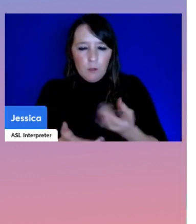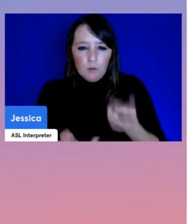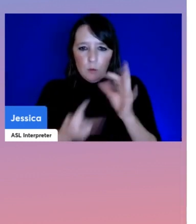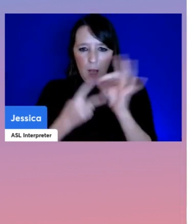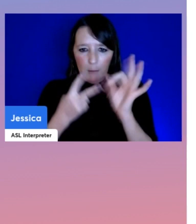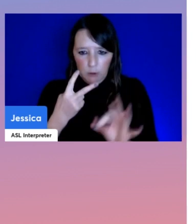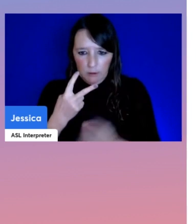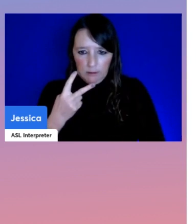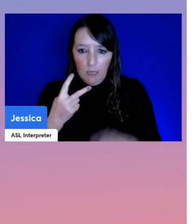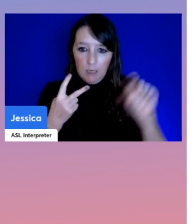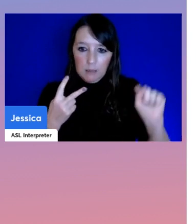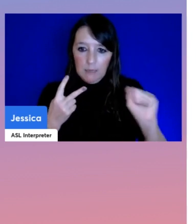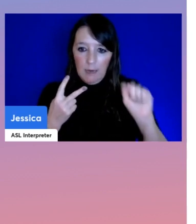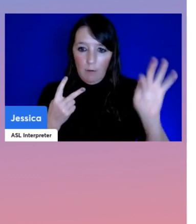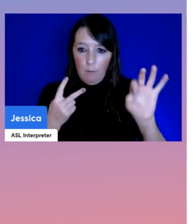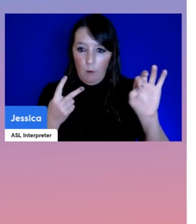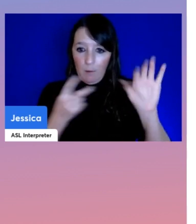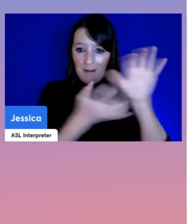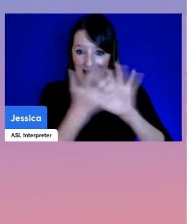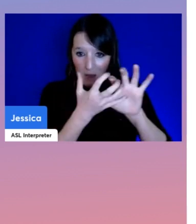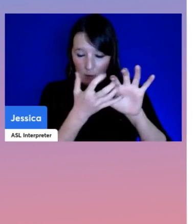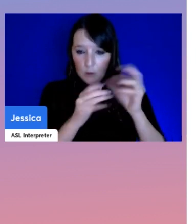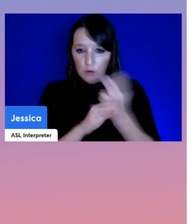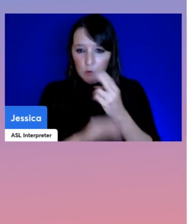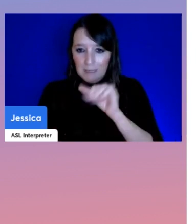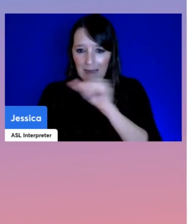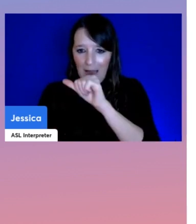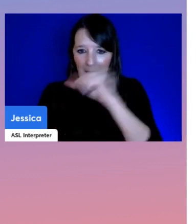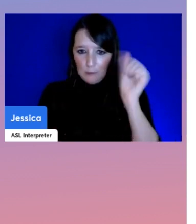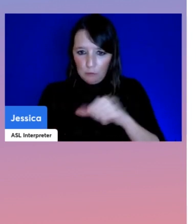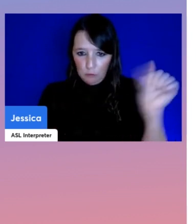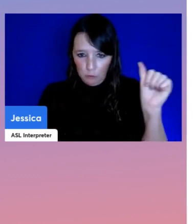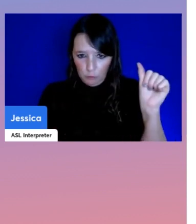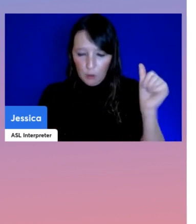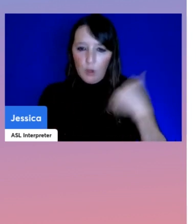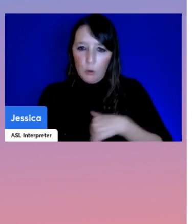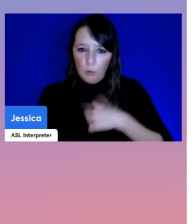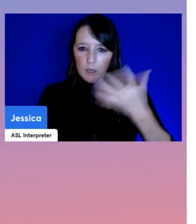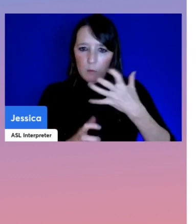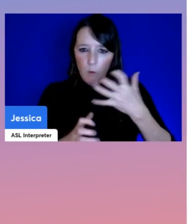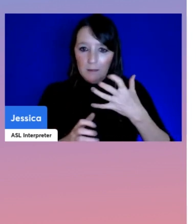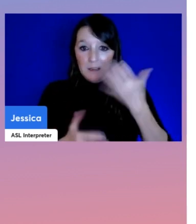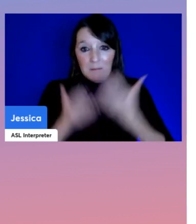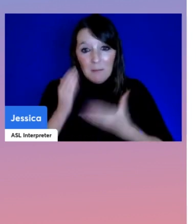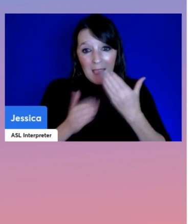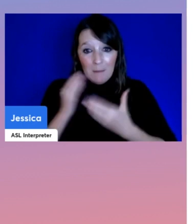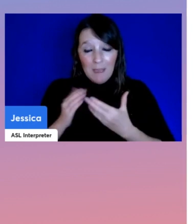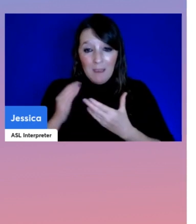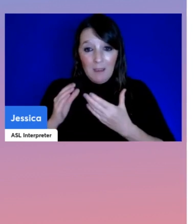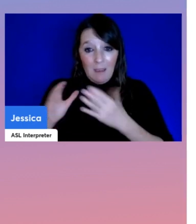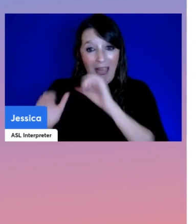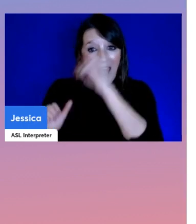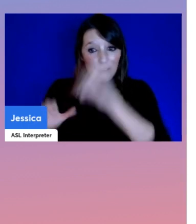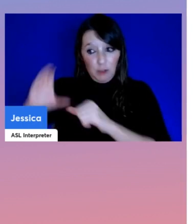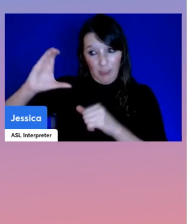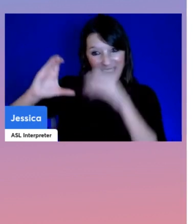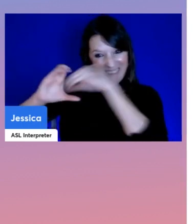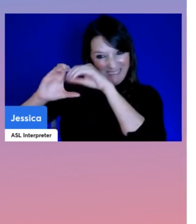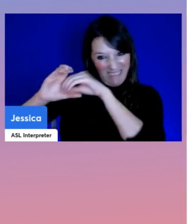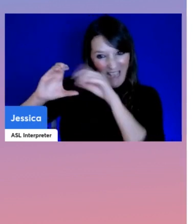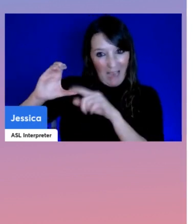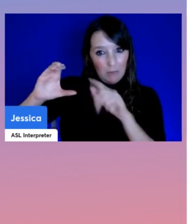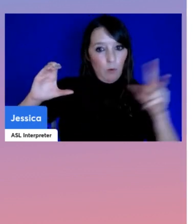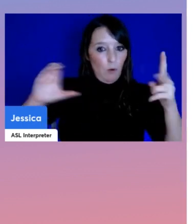and we're using Azure. We might want to place the policies inside of Azure and use the native Azure